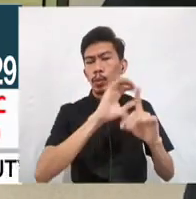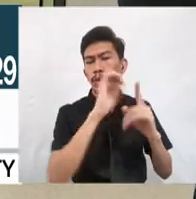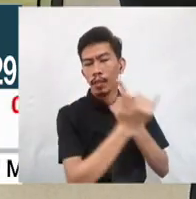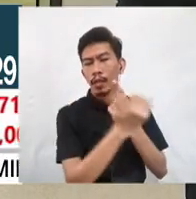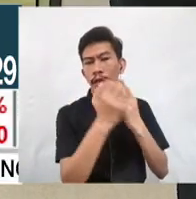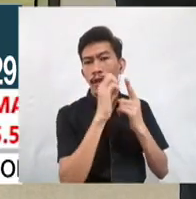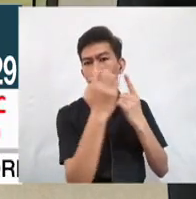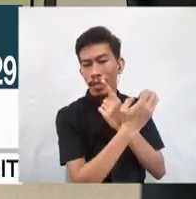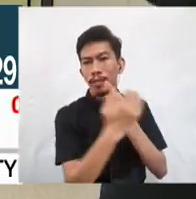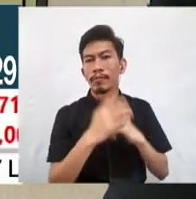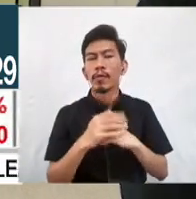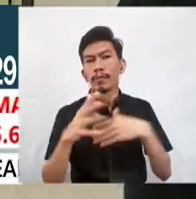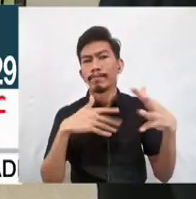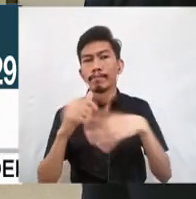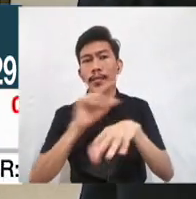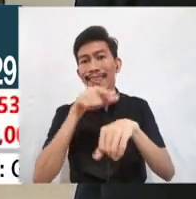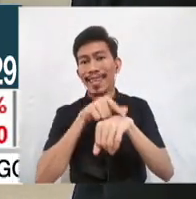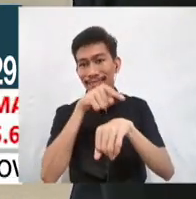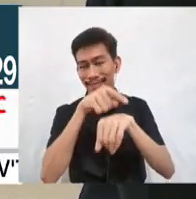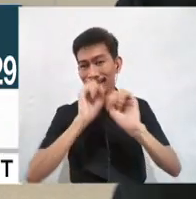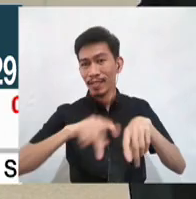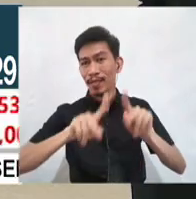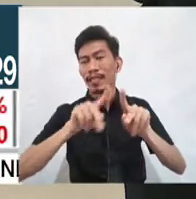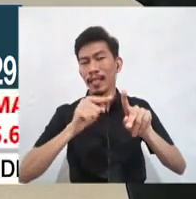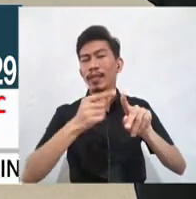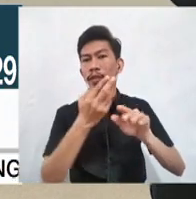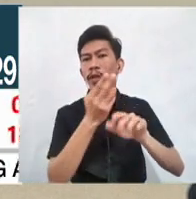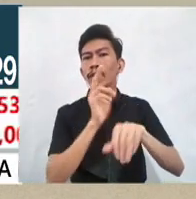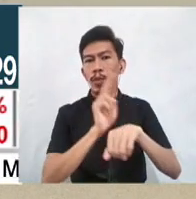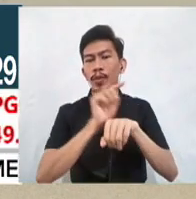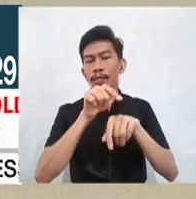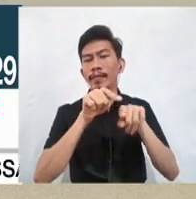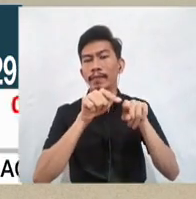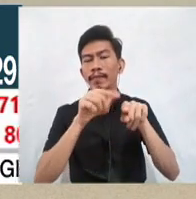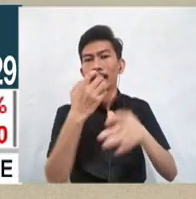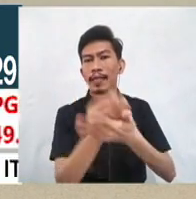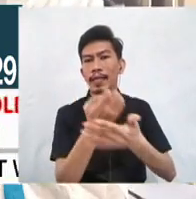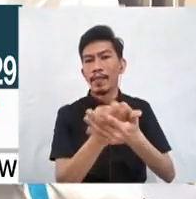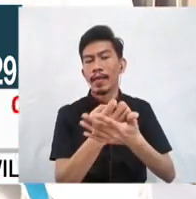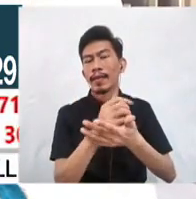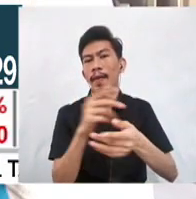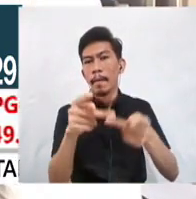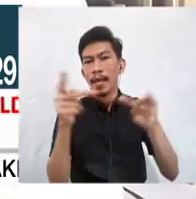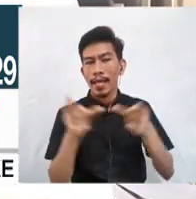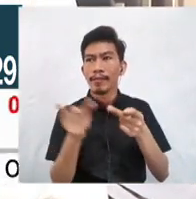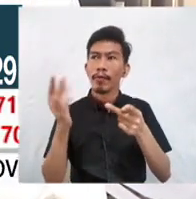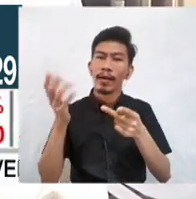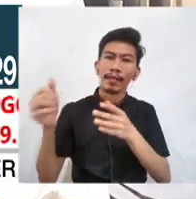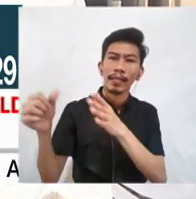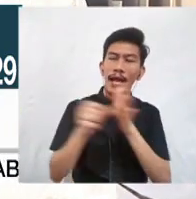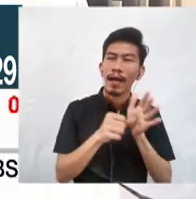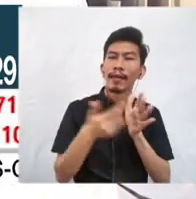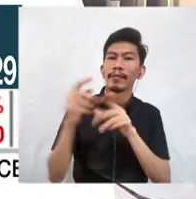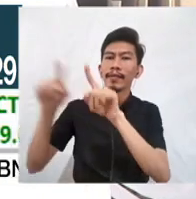yung potential of the land and the resources of that land, that is the type of an economic zone. Mm-hmm. So we can also attract all types of industries in